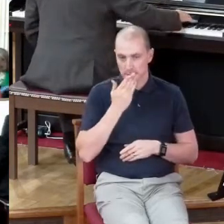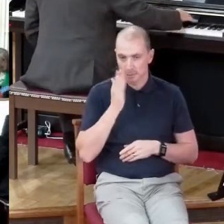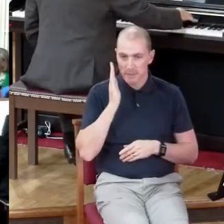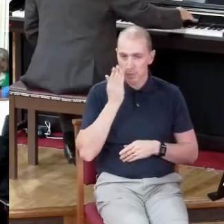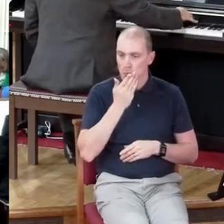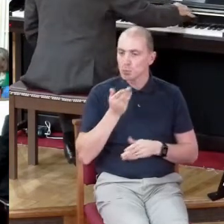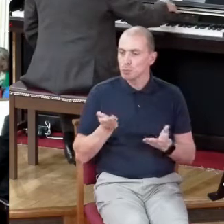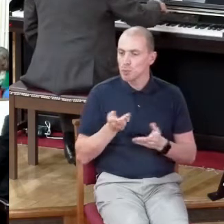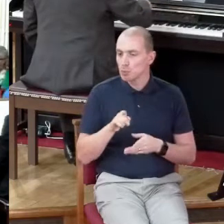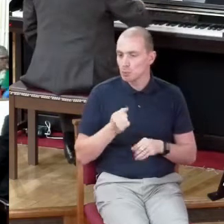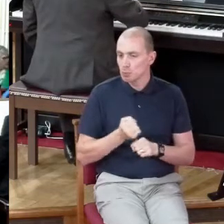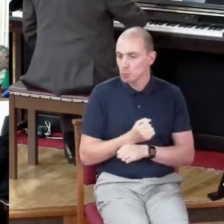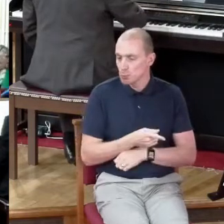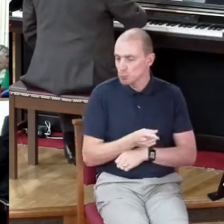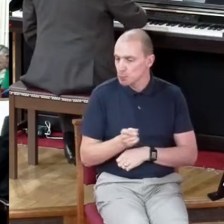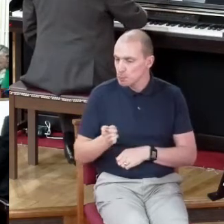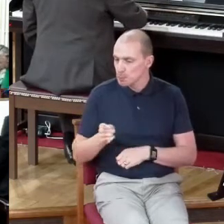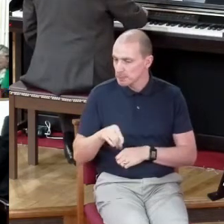of something?